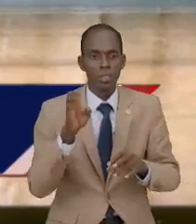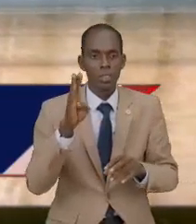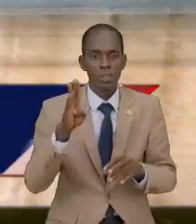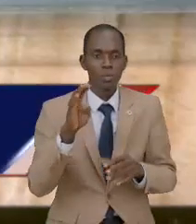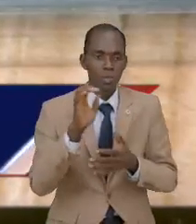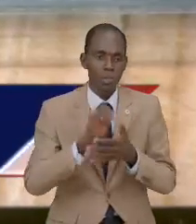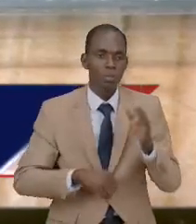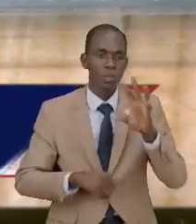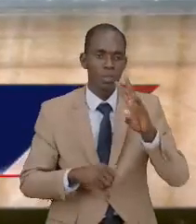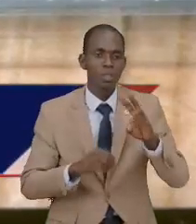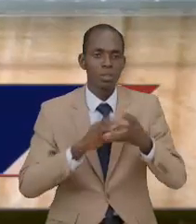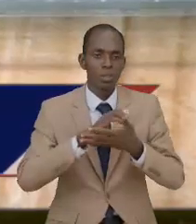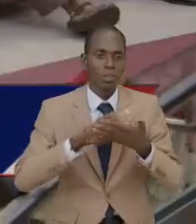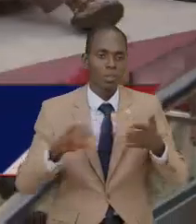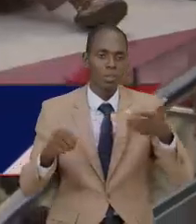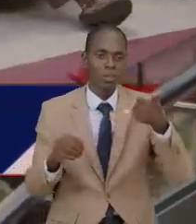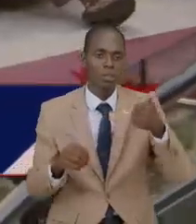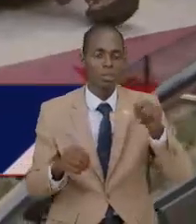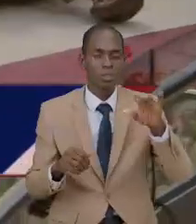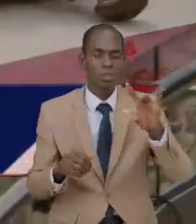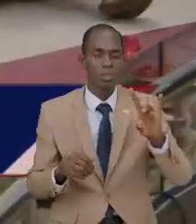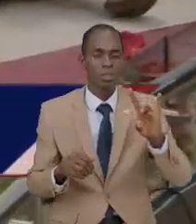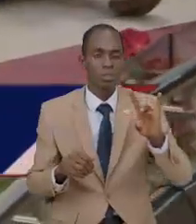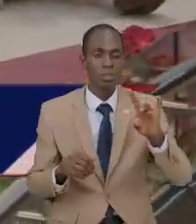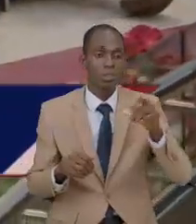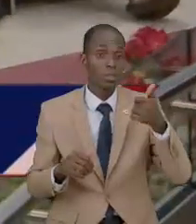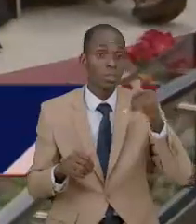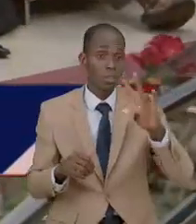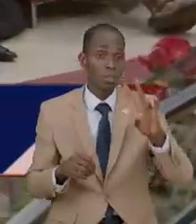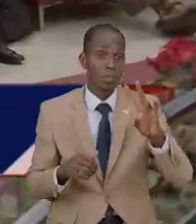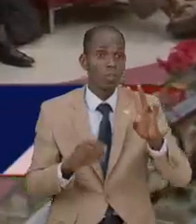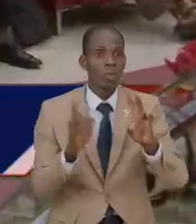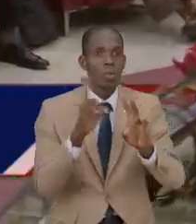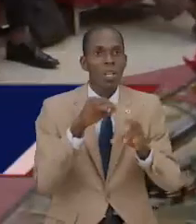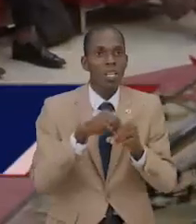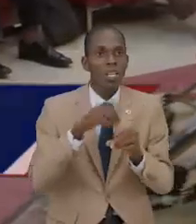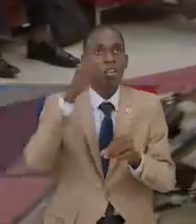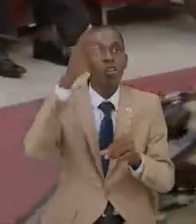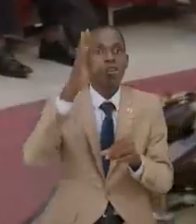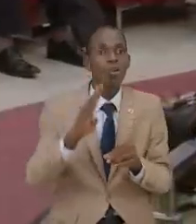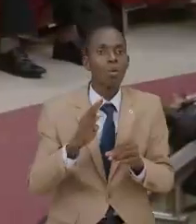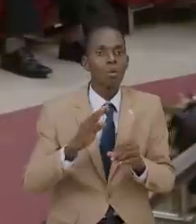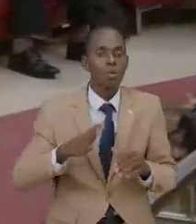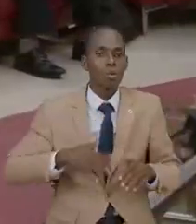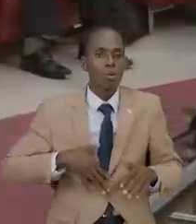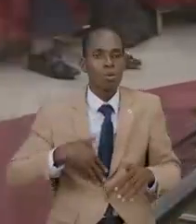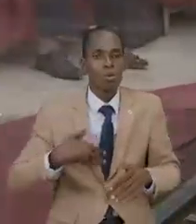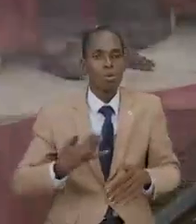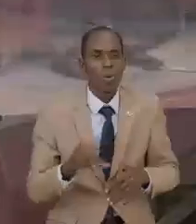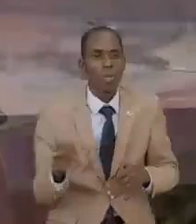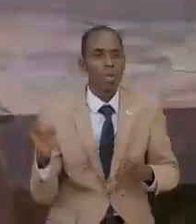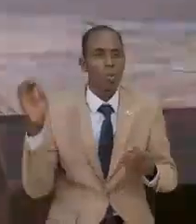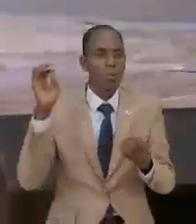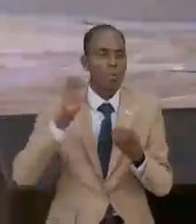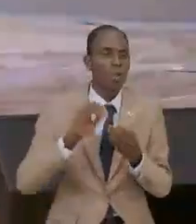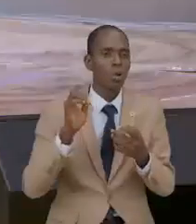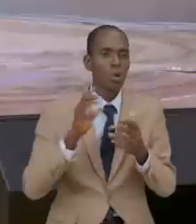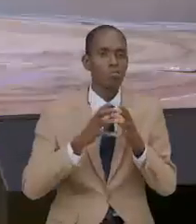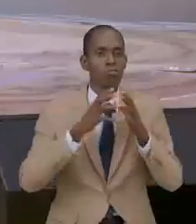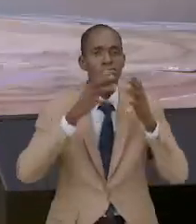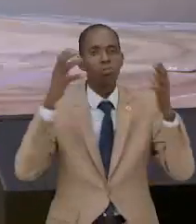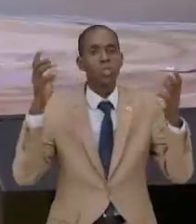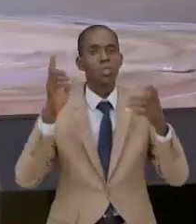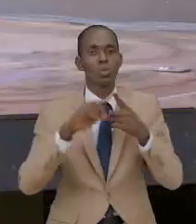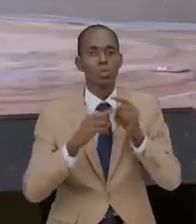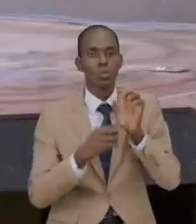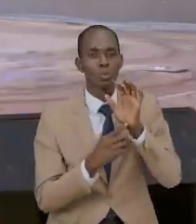6, 17. Wherein God, willing more abundantly to show the